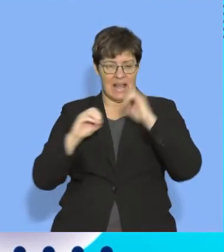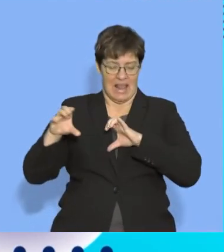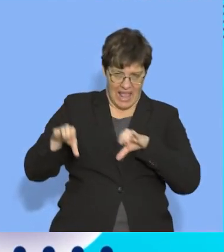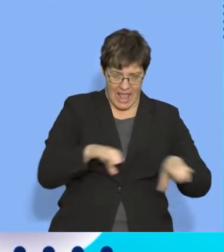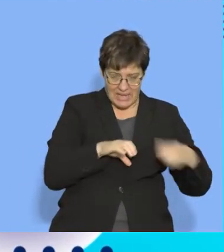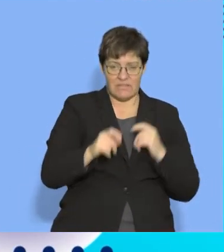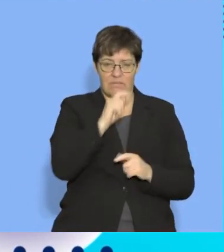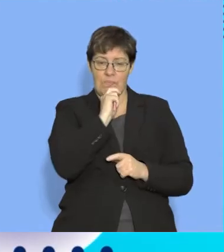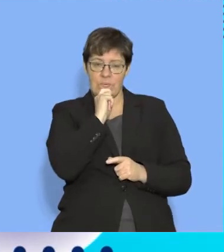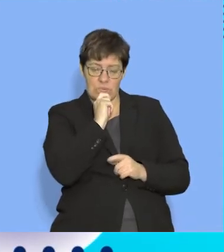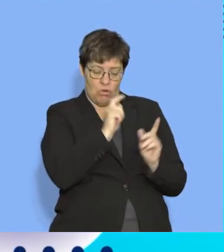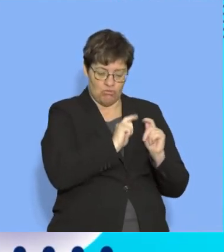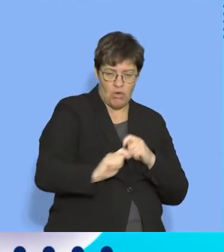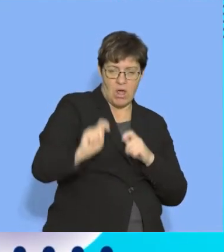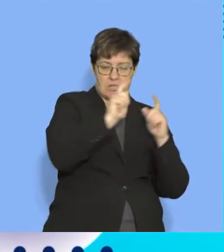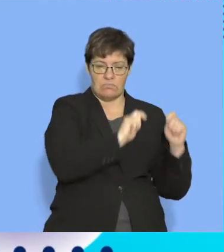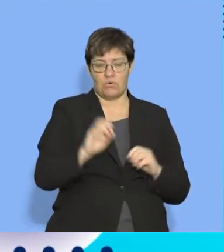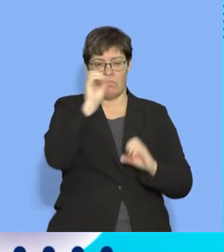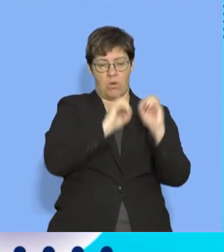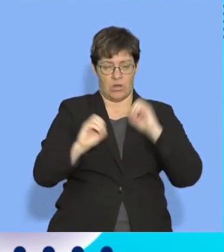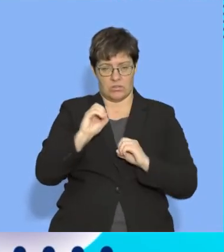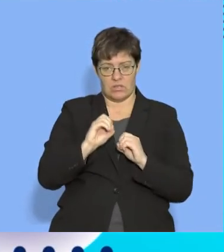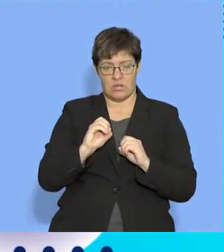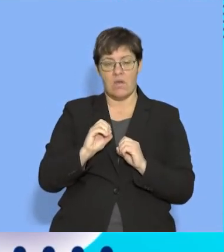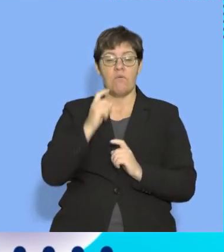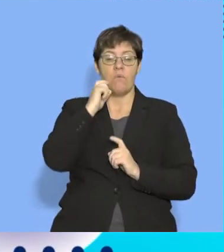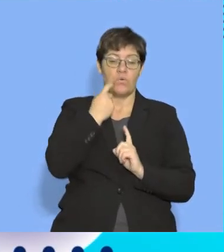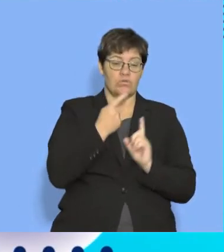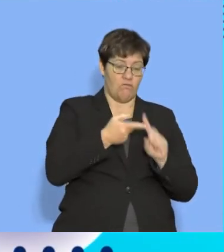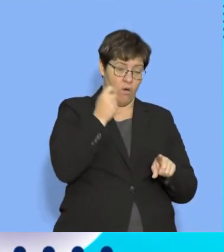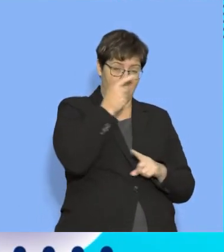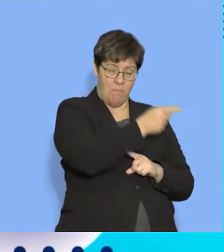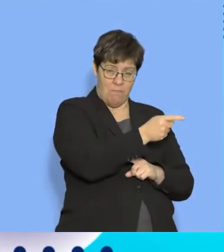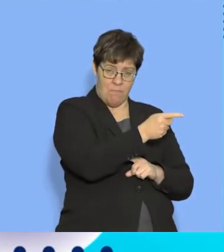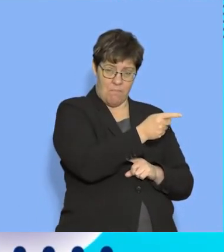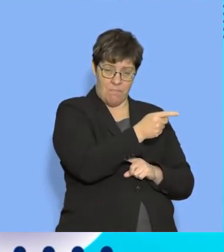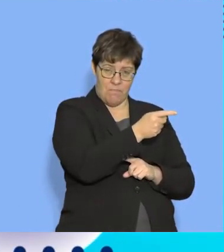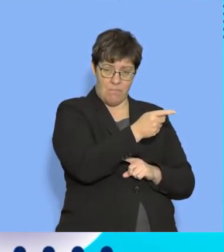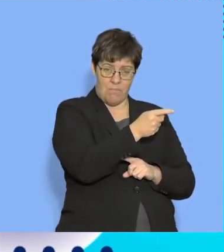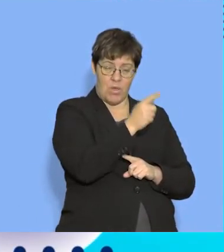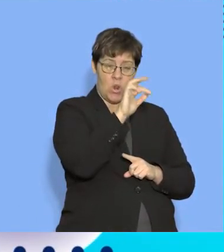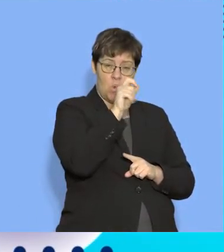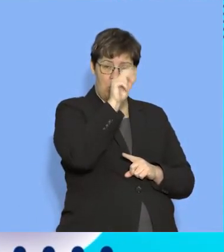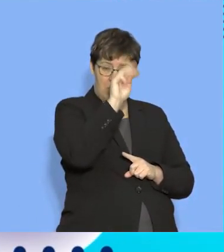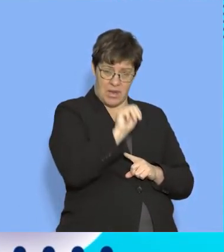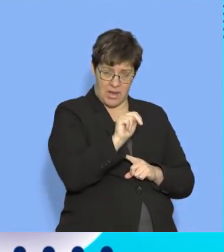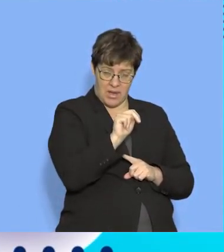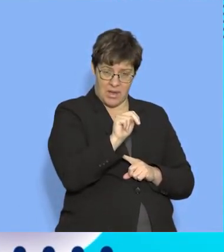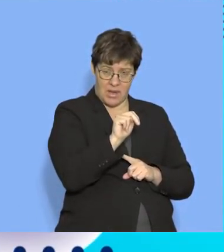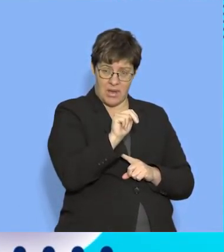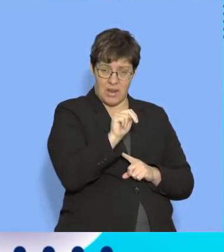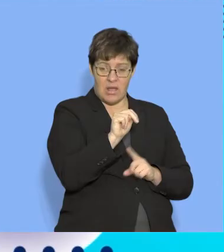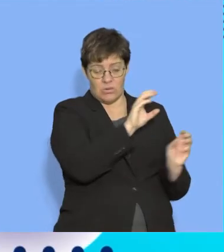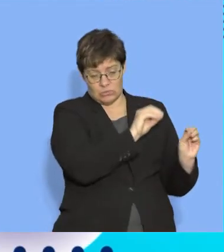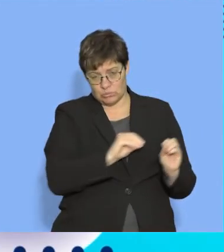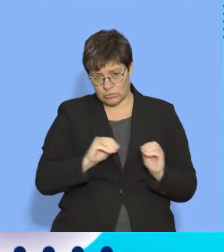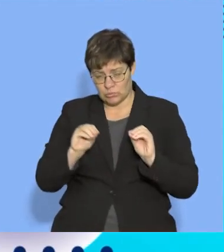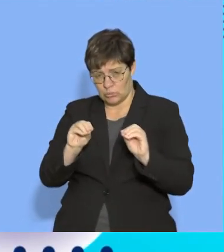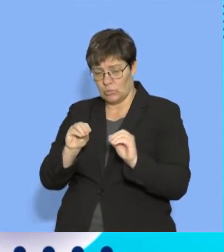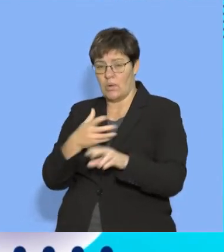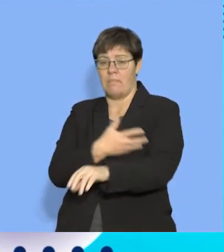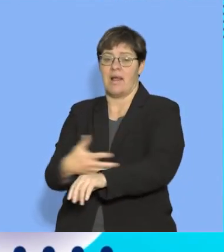actively use the transport molecules to transfer glucose from the lumen inside the intestine into